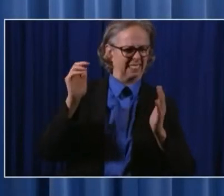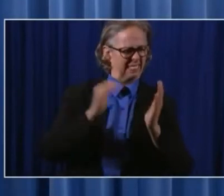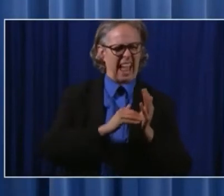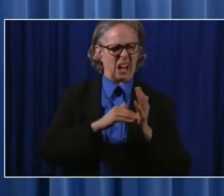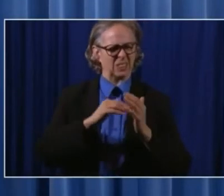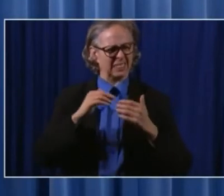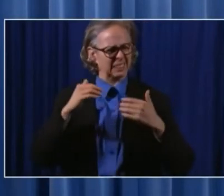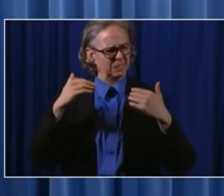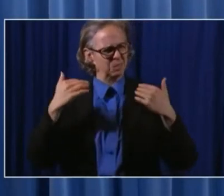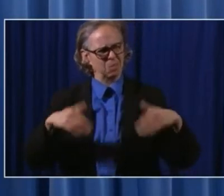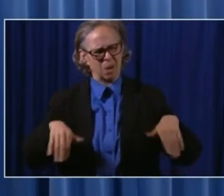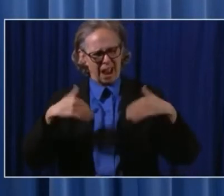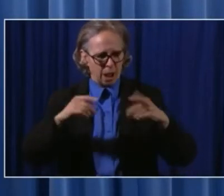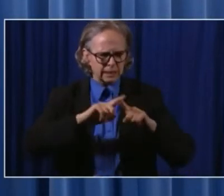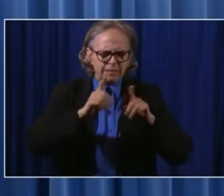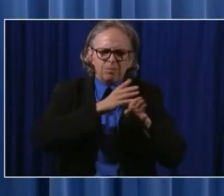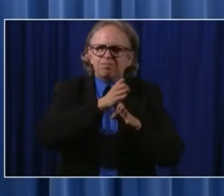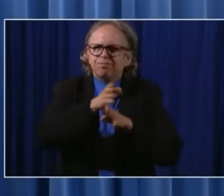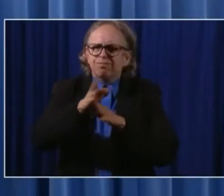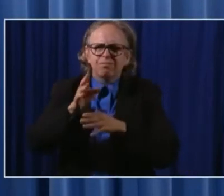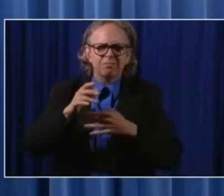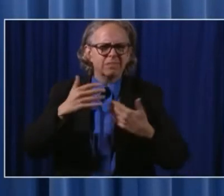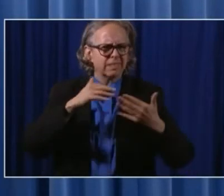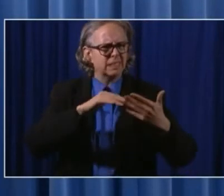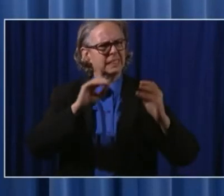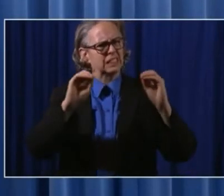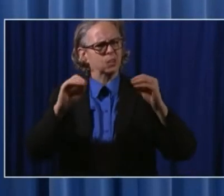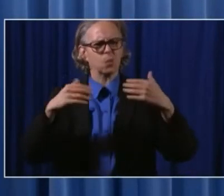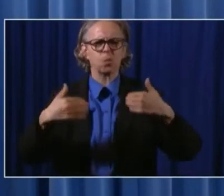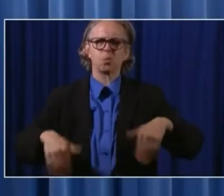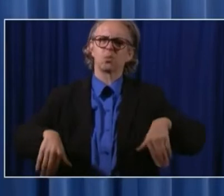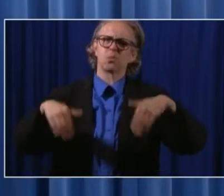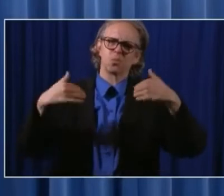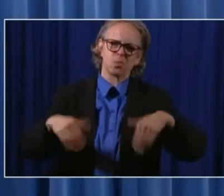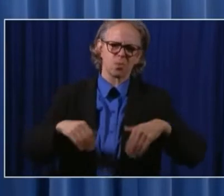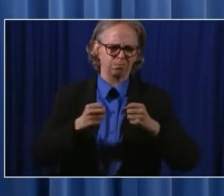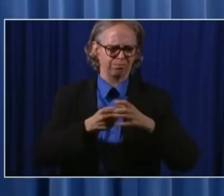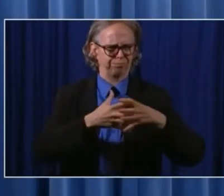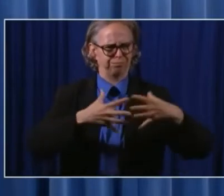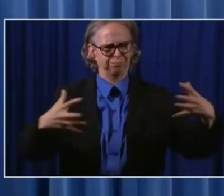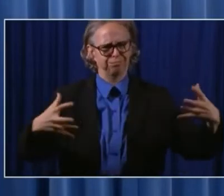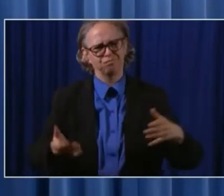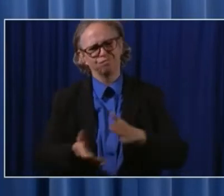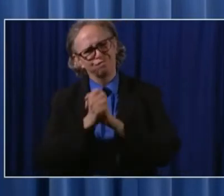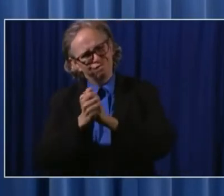fields. So a shout out to everyone from Edison State.